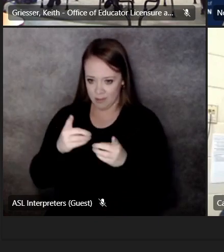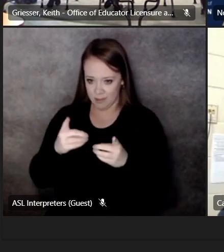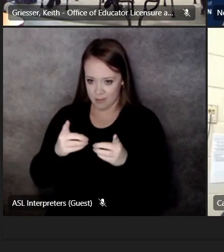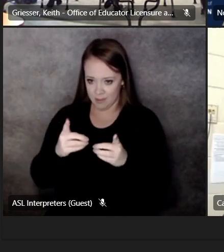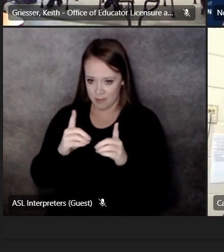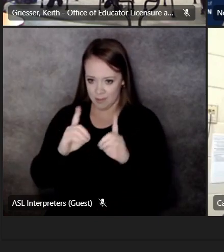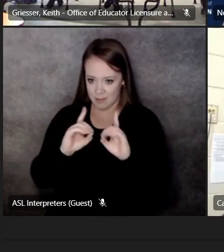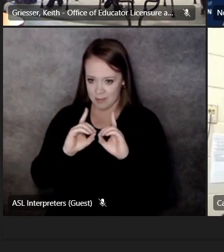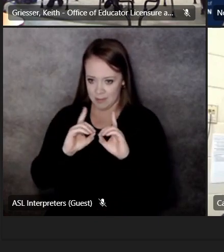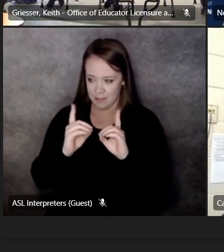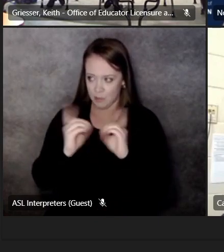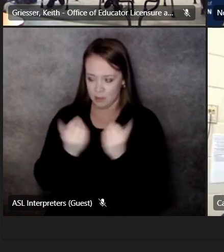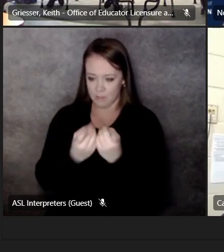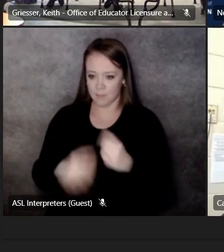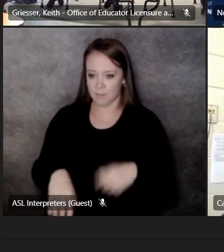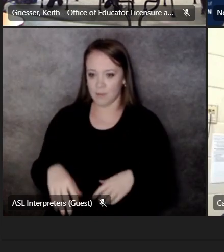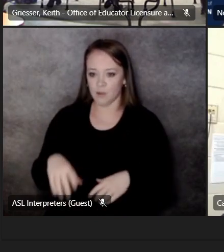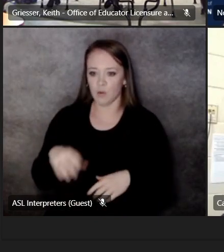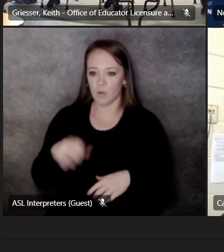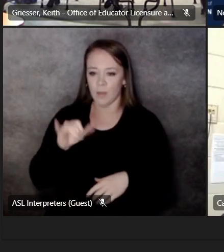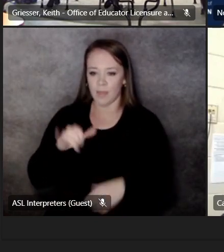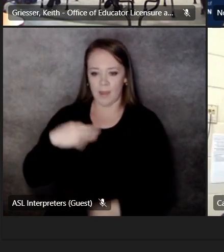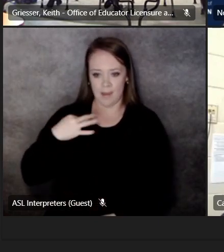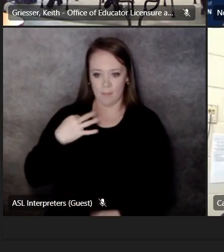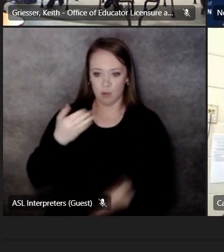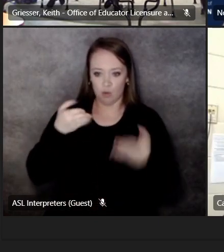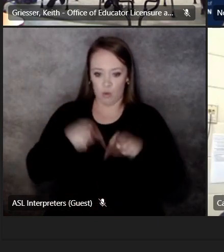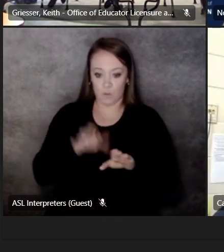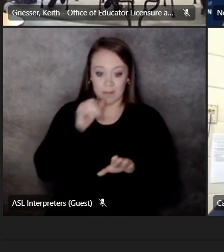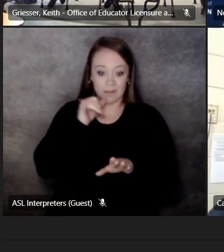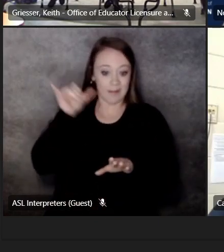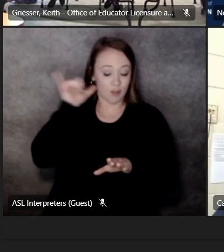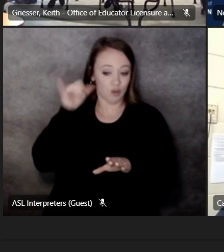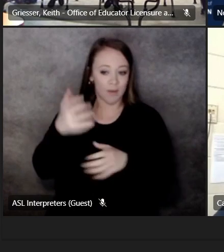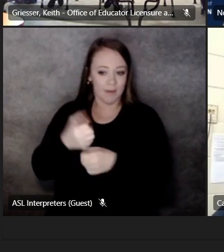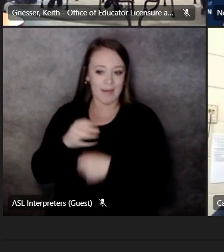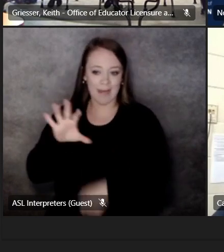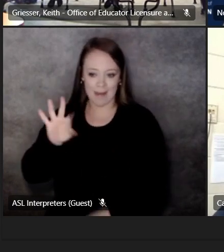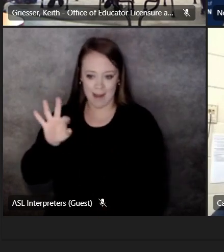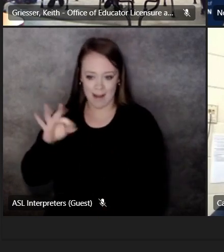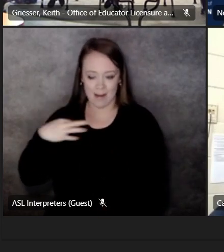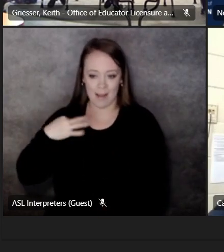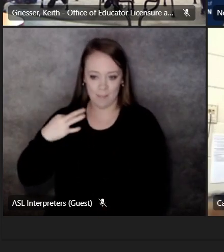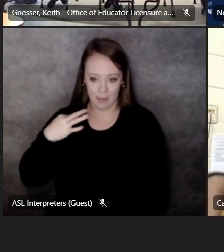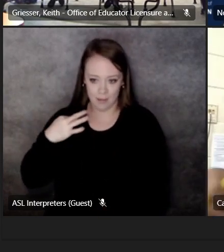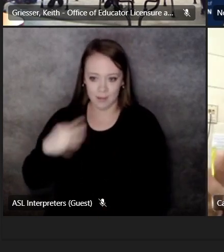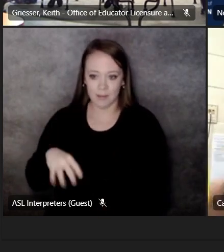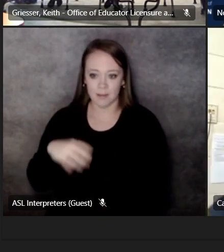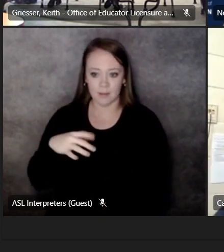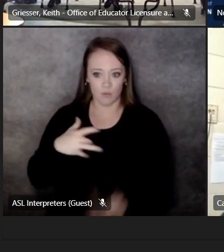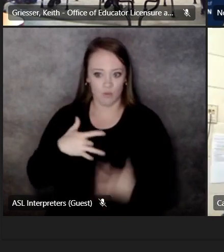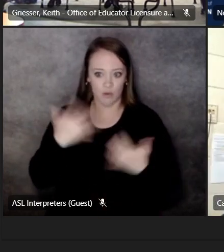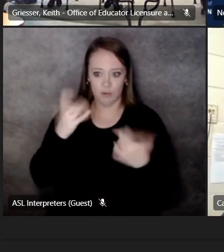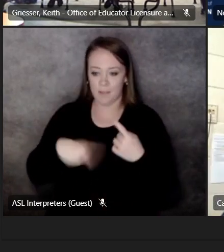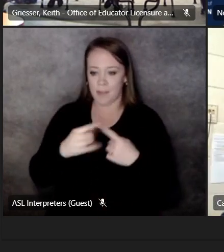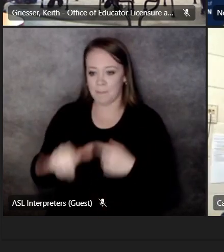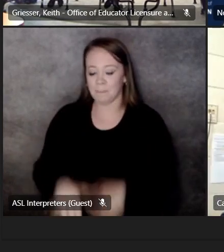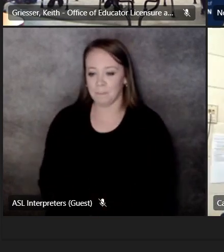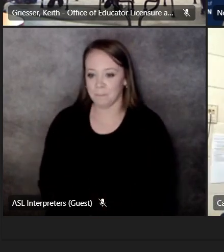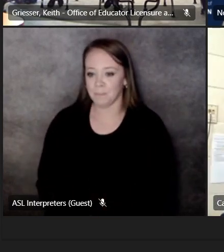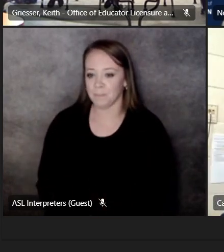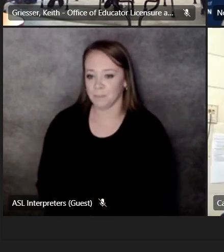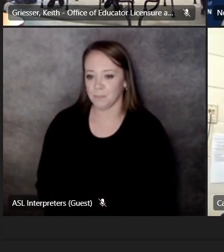yesterday. And we did receive 9 applicants for that position. So we're thrilled about that. We actually received